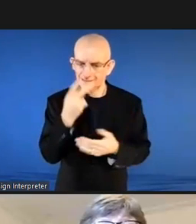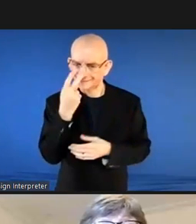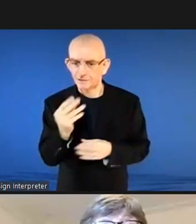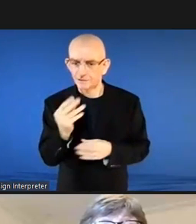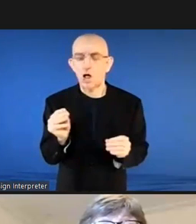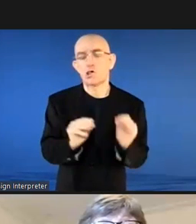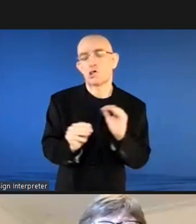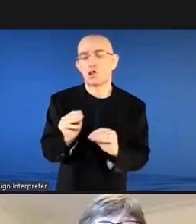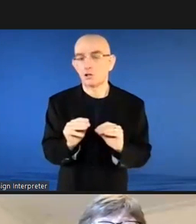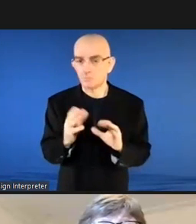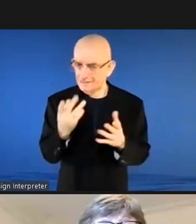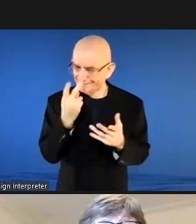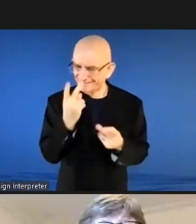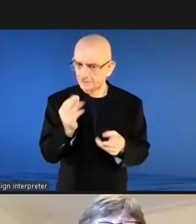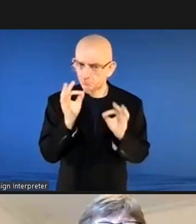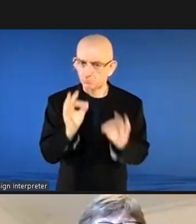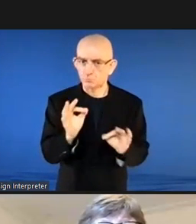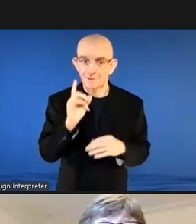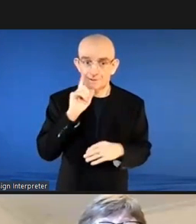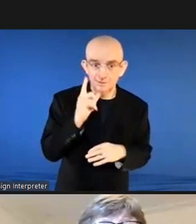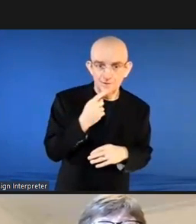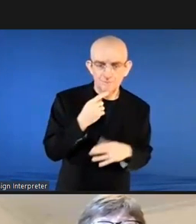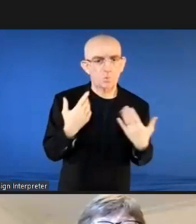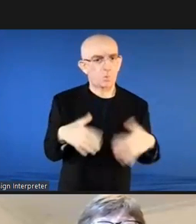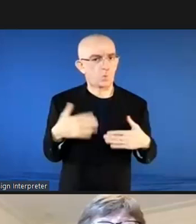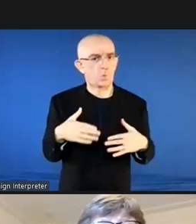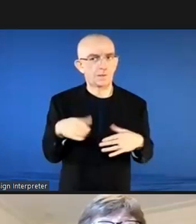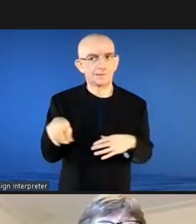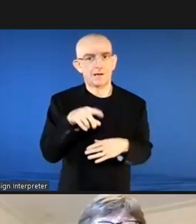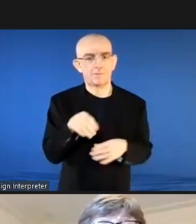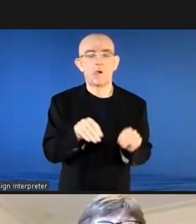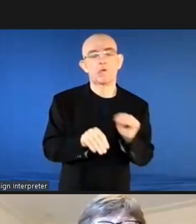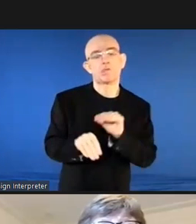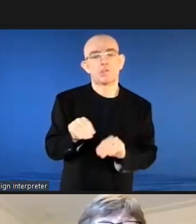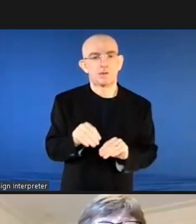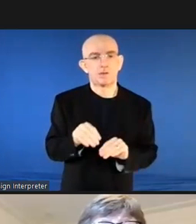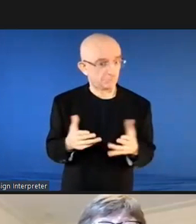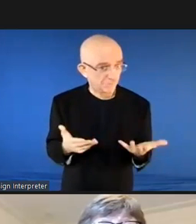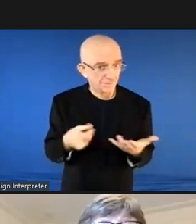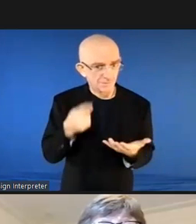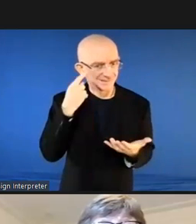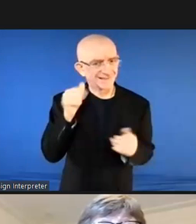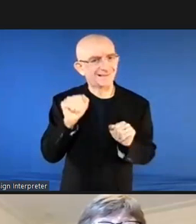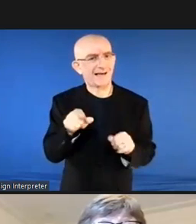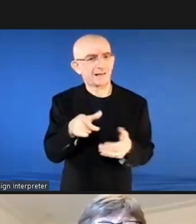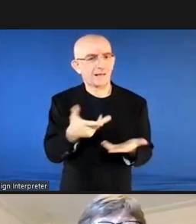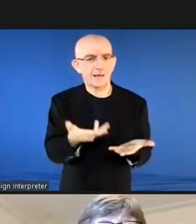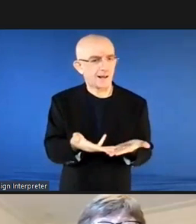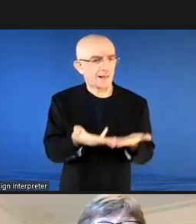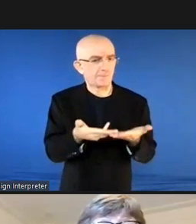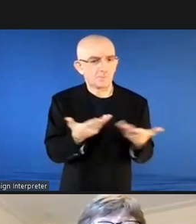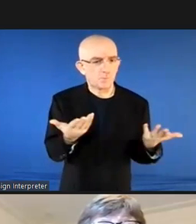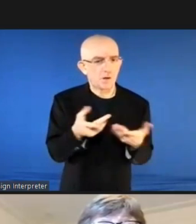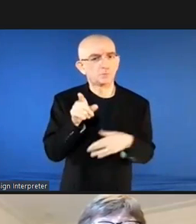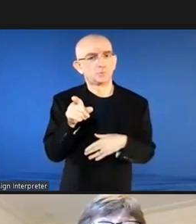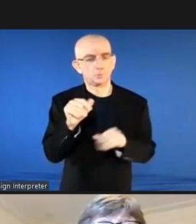you can best engage, whether it's service design, whether it's working with governments, or it's more practical work on the ground to